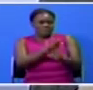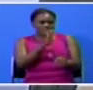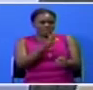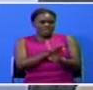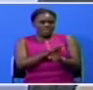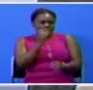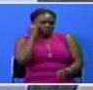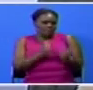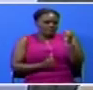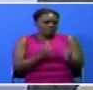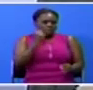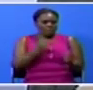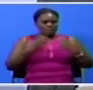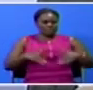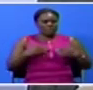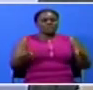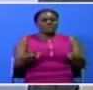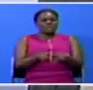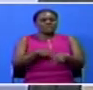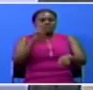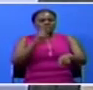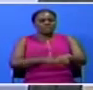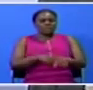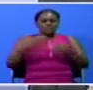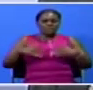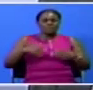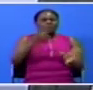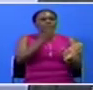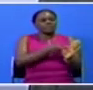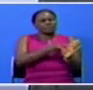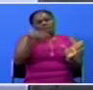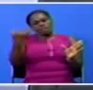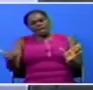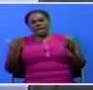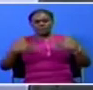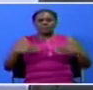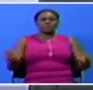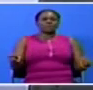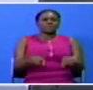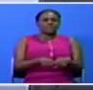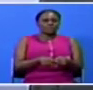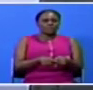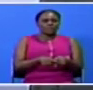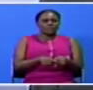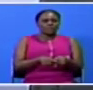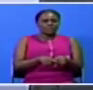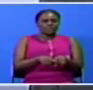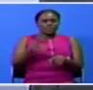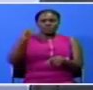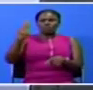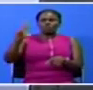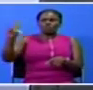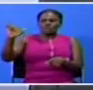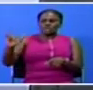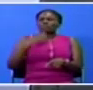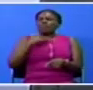elite athletes, but also at the same time to have people participating, even young people as well. Because what Mully Children's Family would like to do is